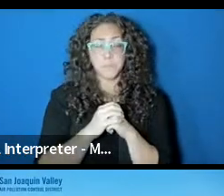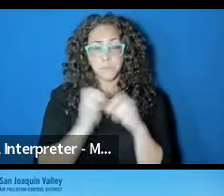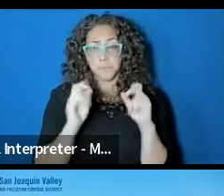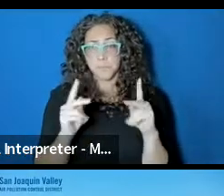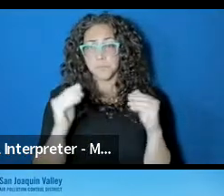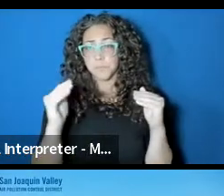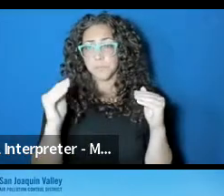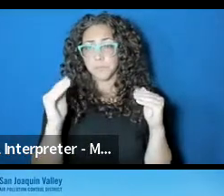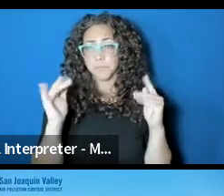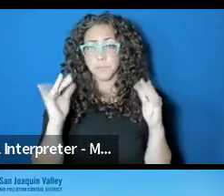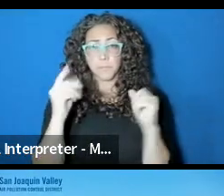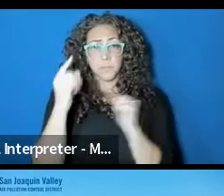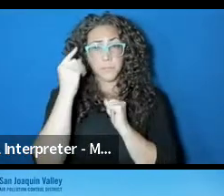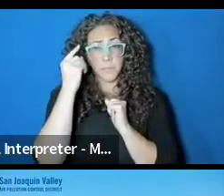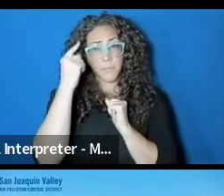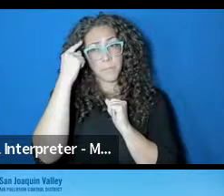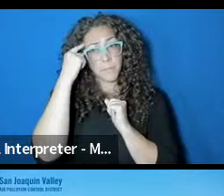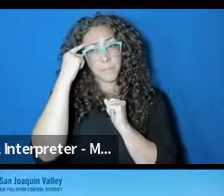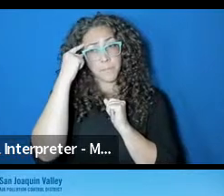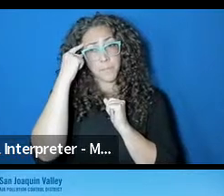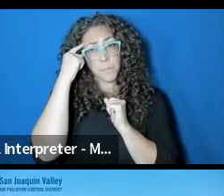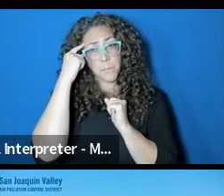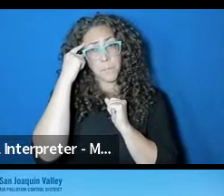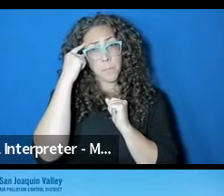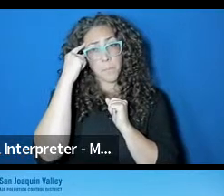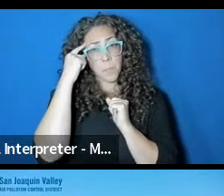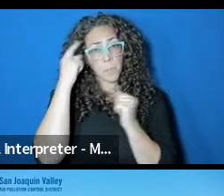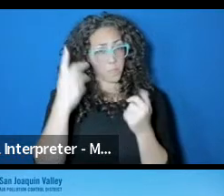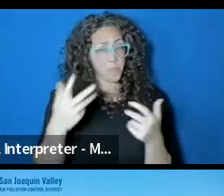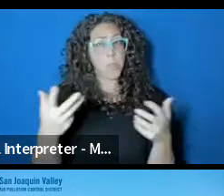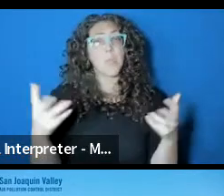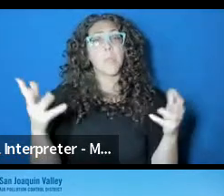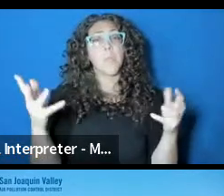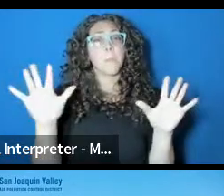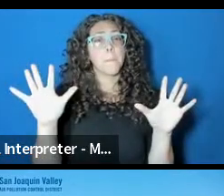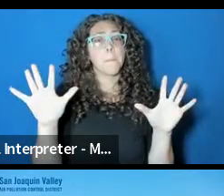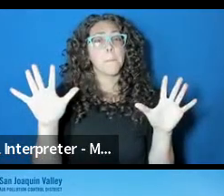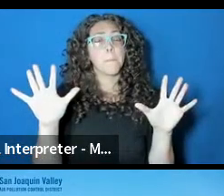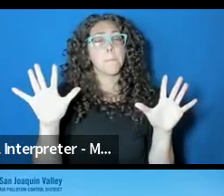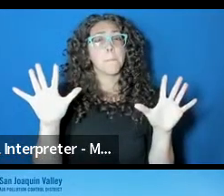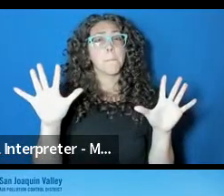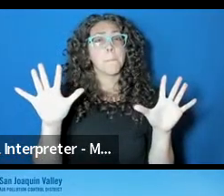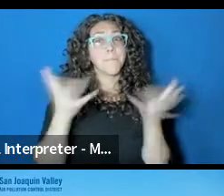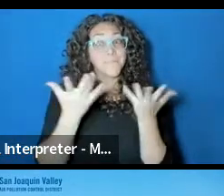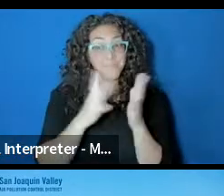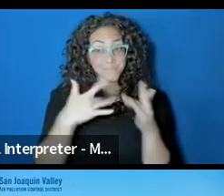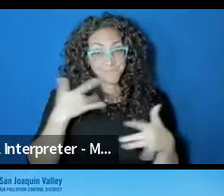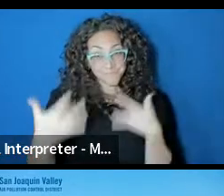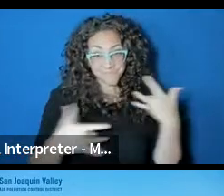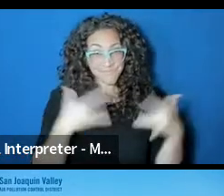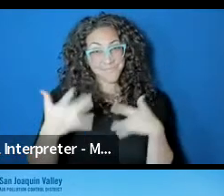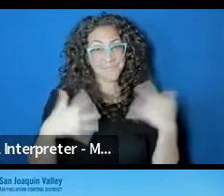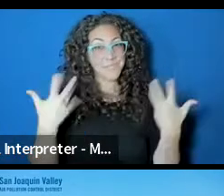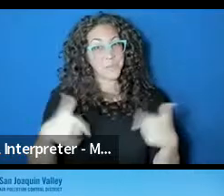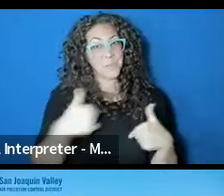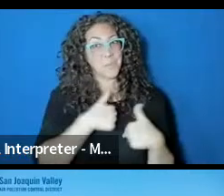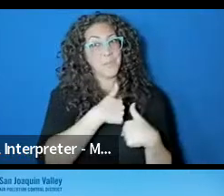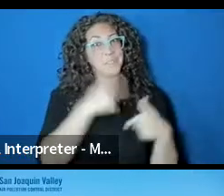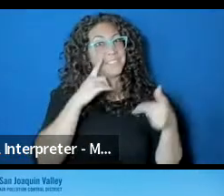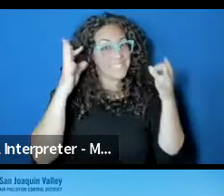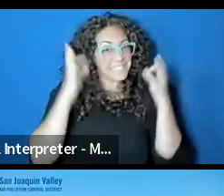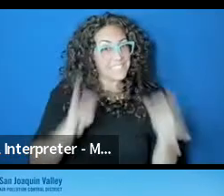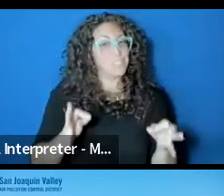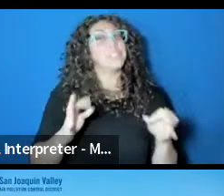think that that's that. So very exciting. We're coming to some decision making